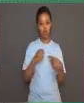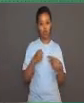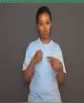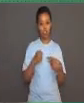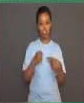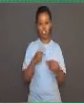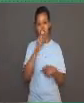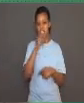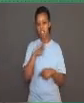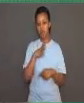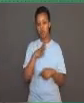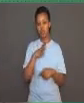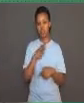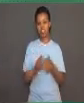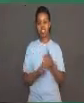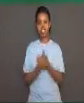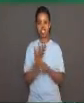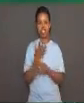way people developed.